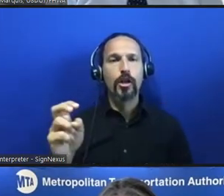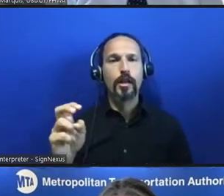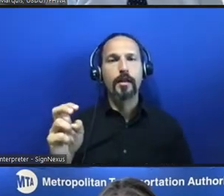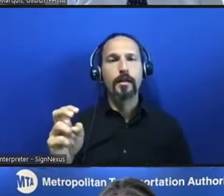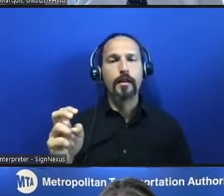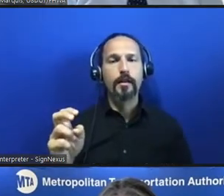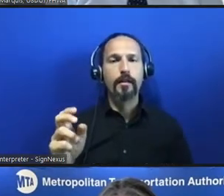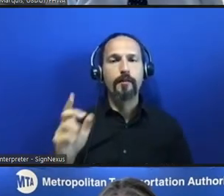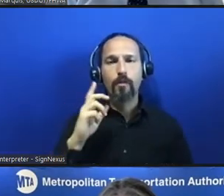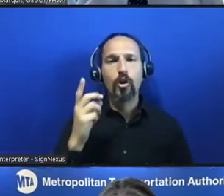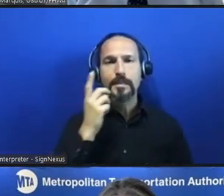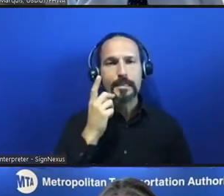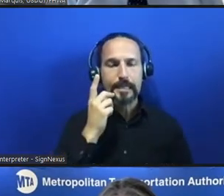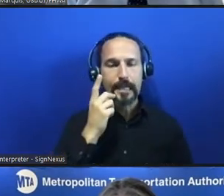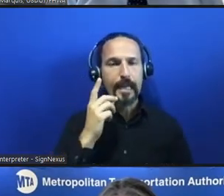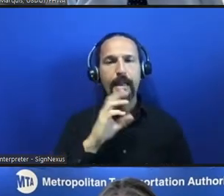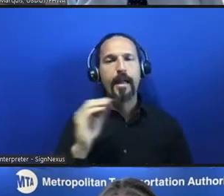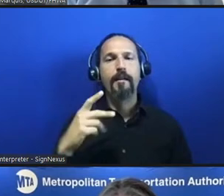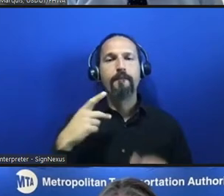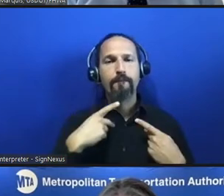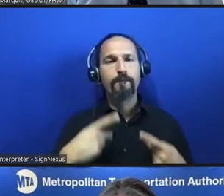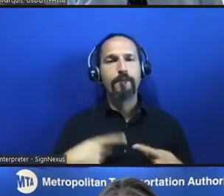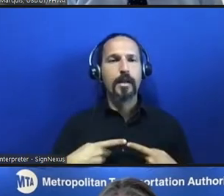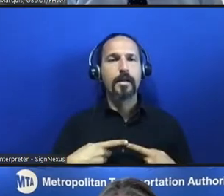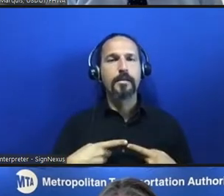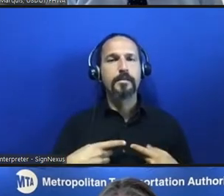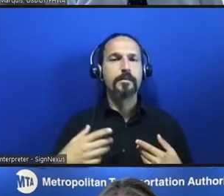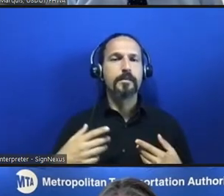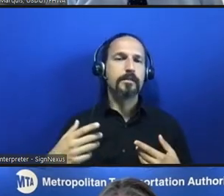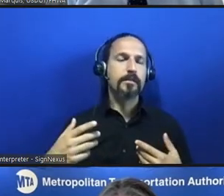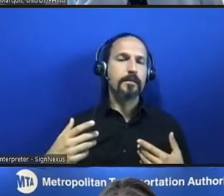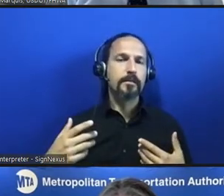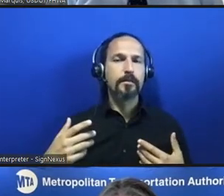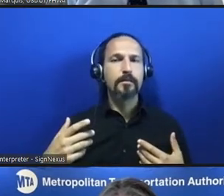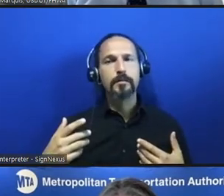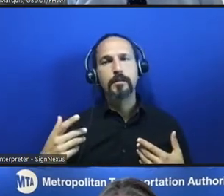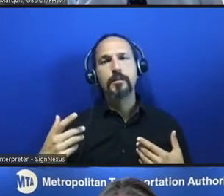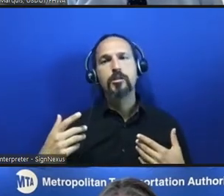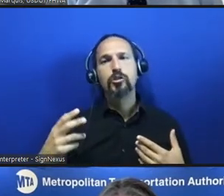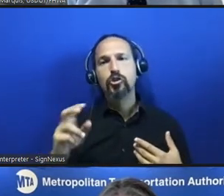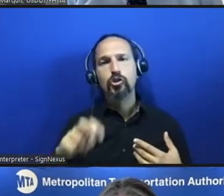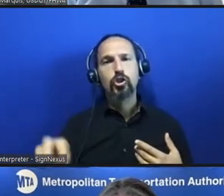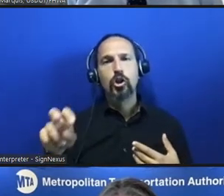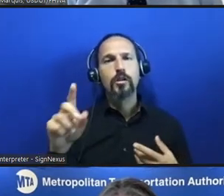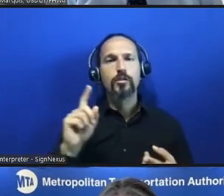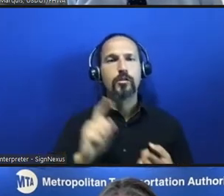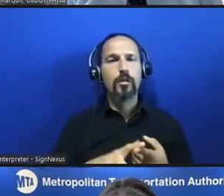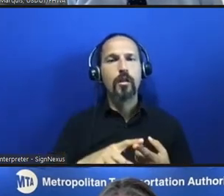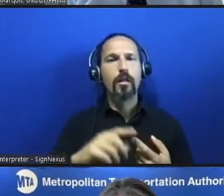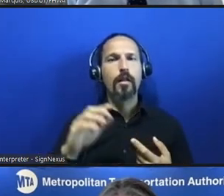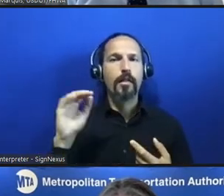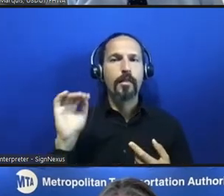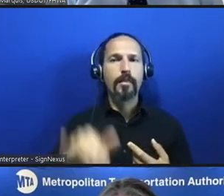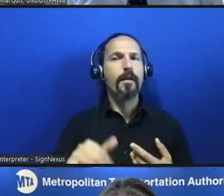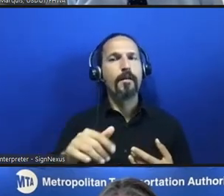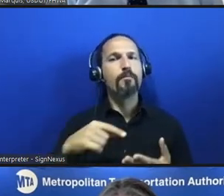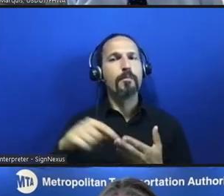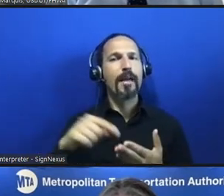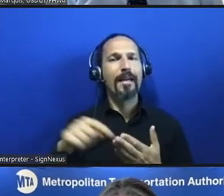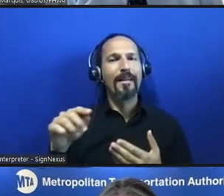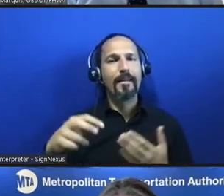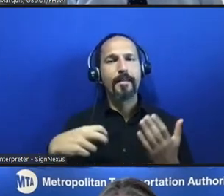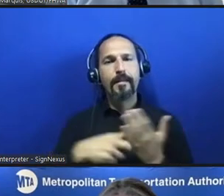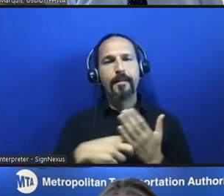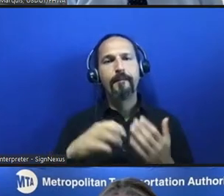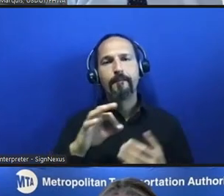both Dental as well as physical medical Journey between the fees for parking or